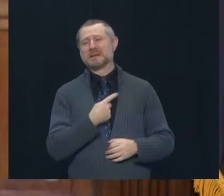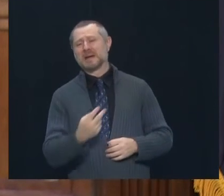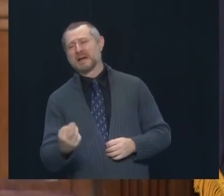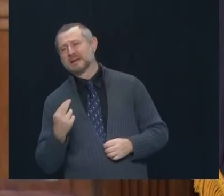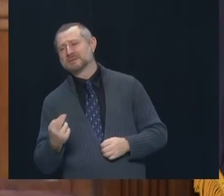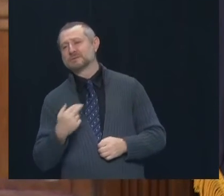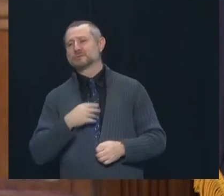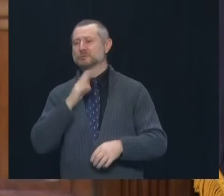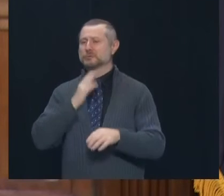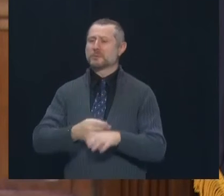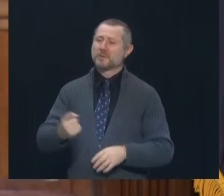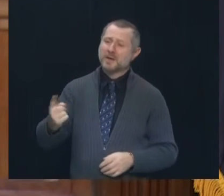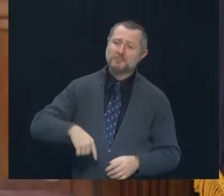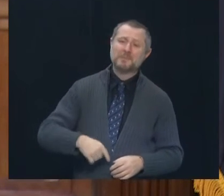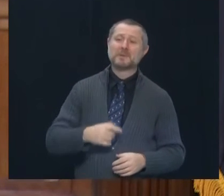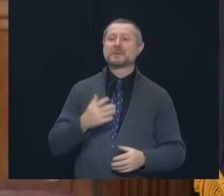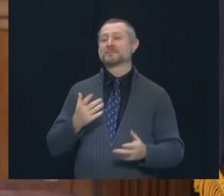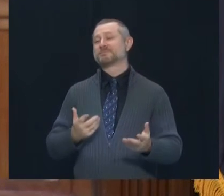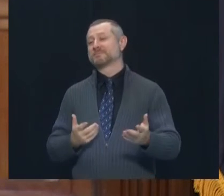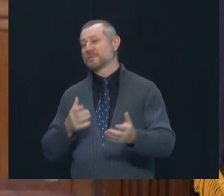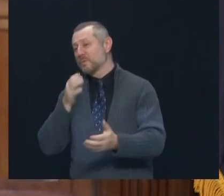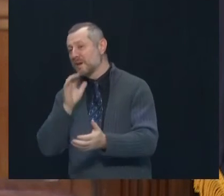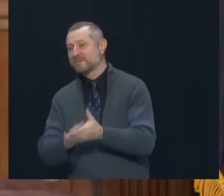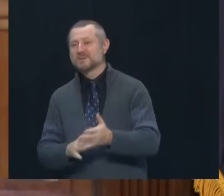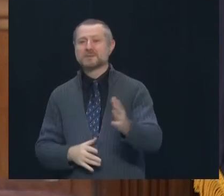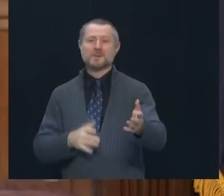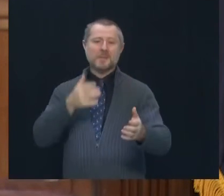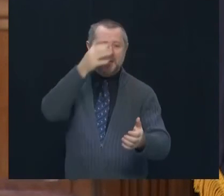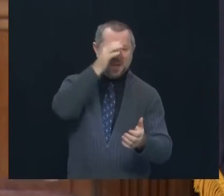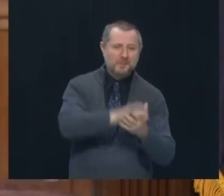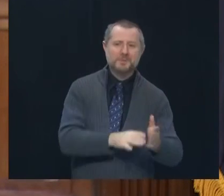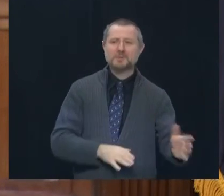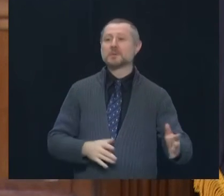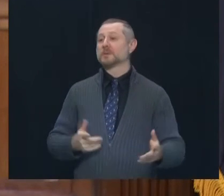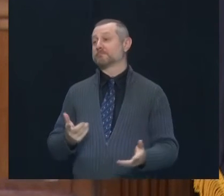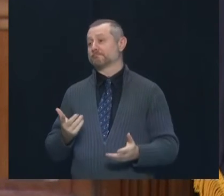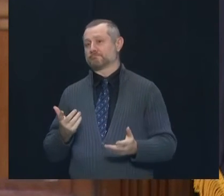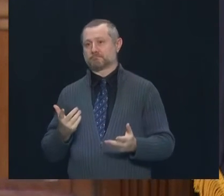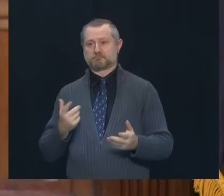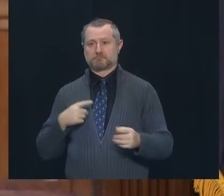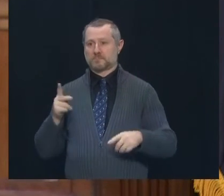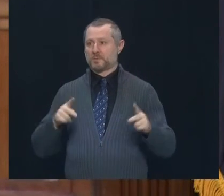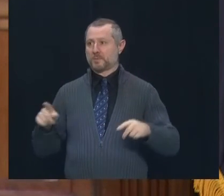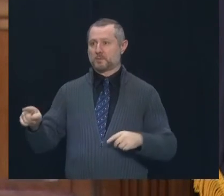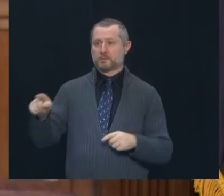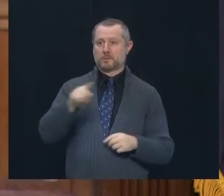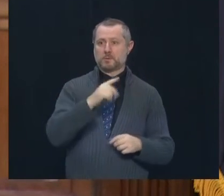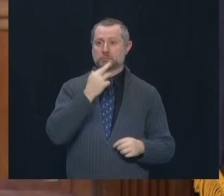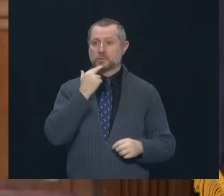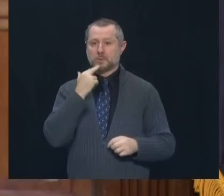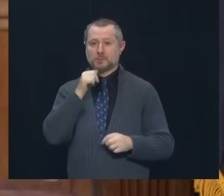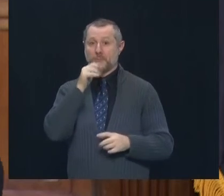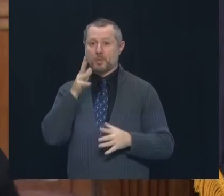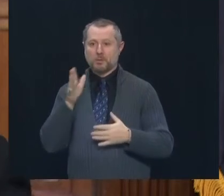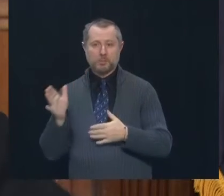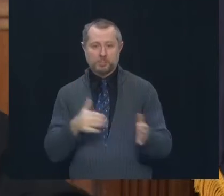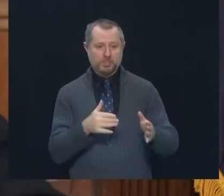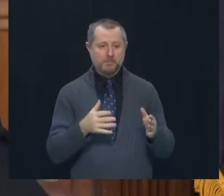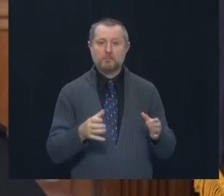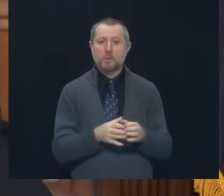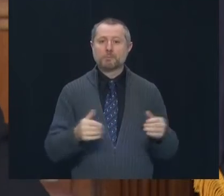be your spouse. But people have migrated to small gatherings. And that's where the spread is.